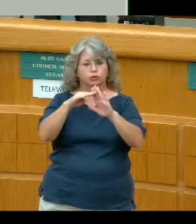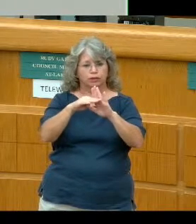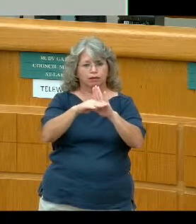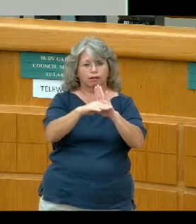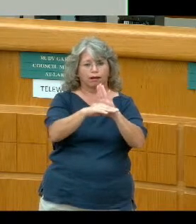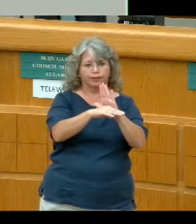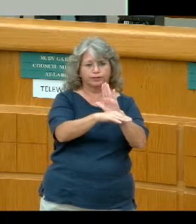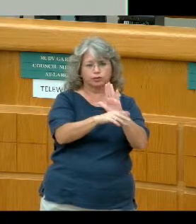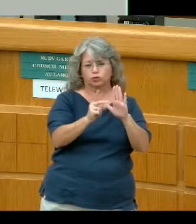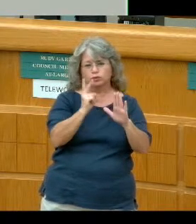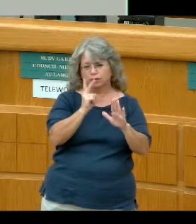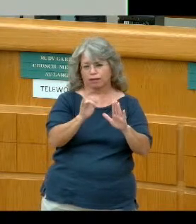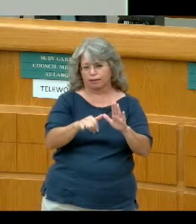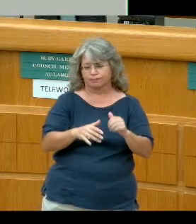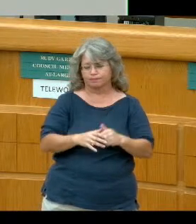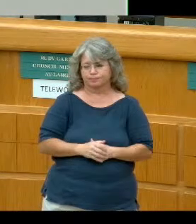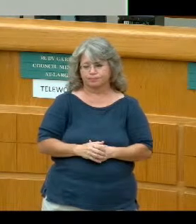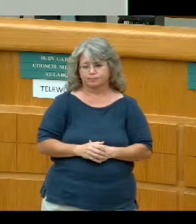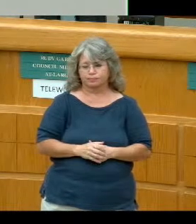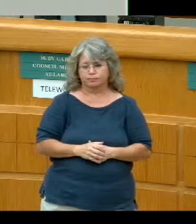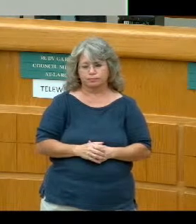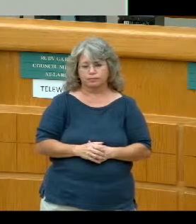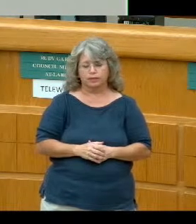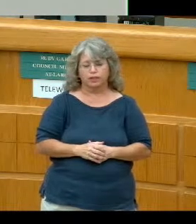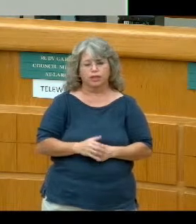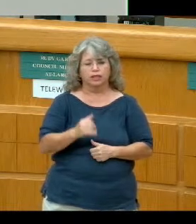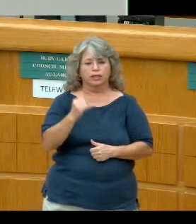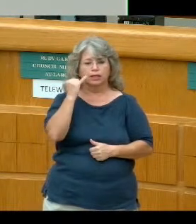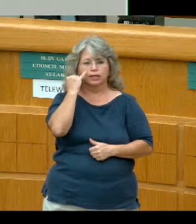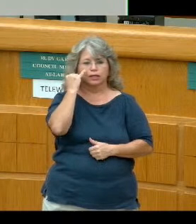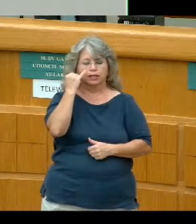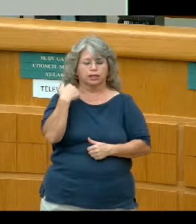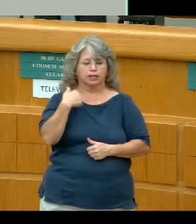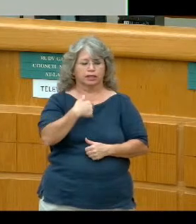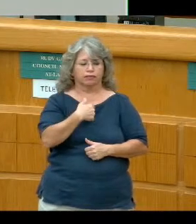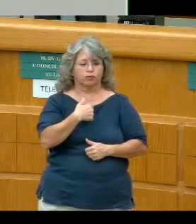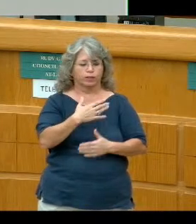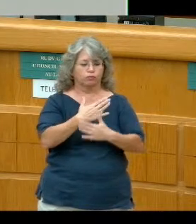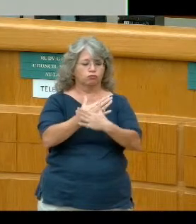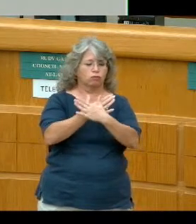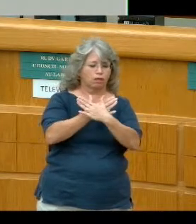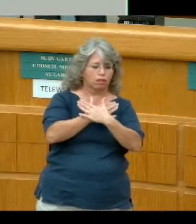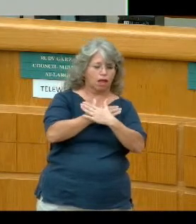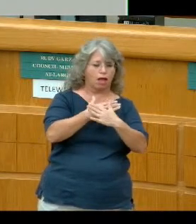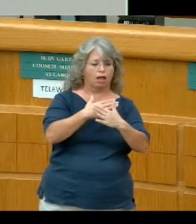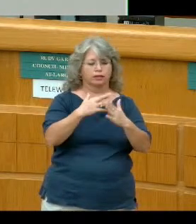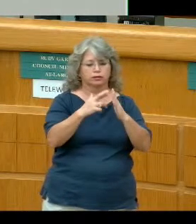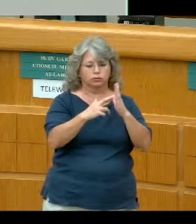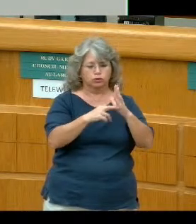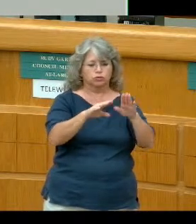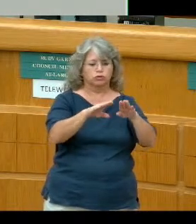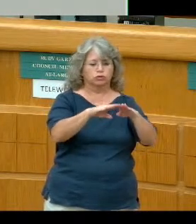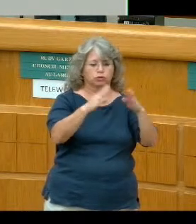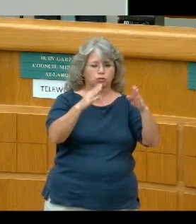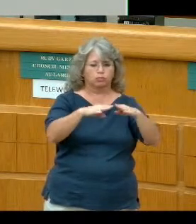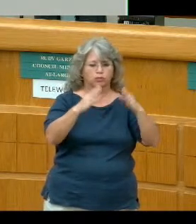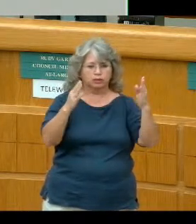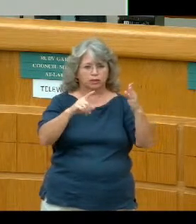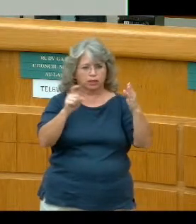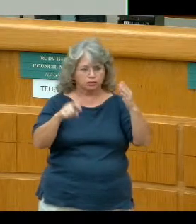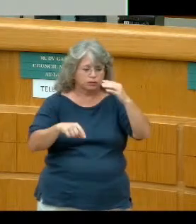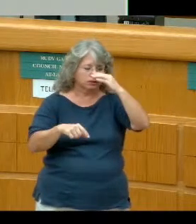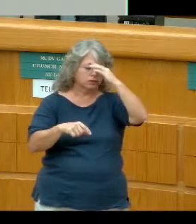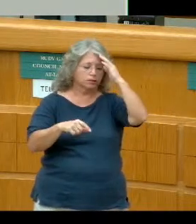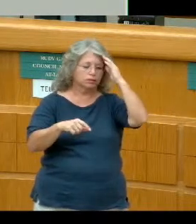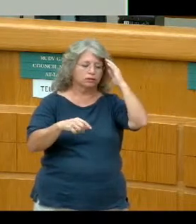play out for that, the green scenario. If we relax the guidelines, which we're doing, and seasonality and